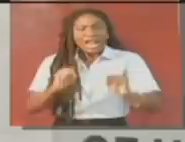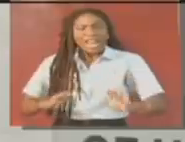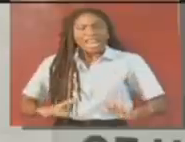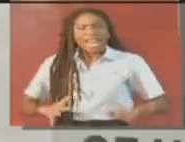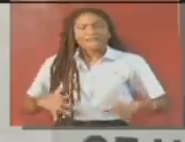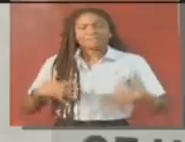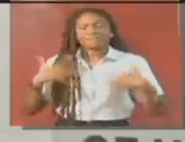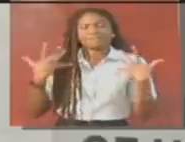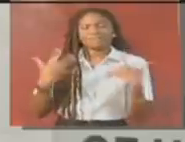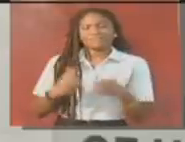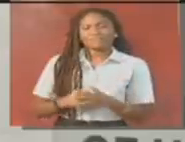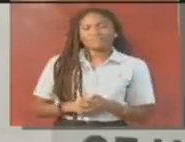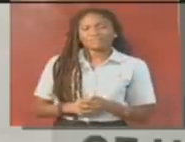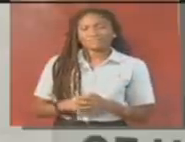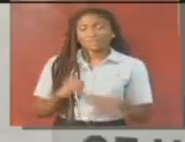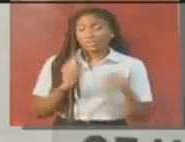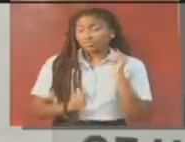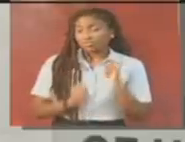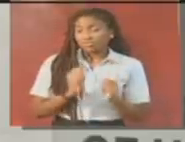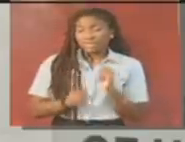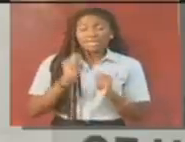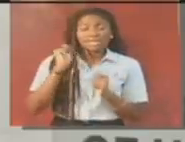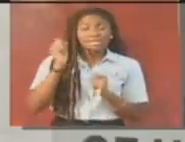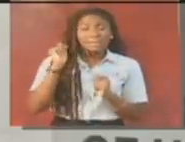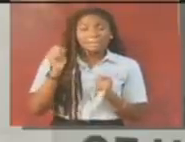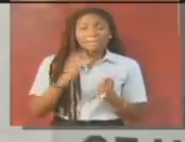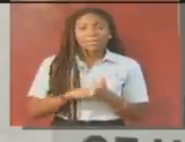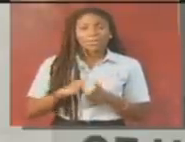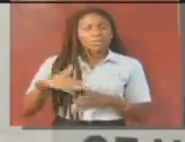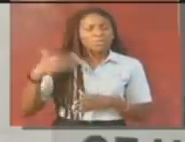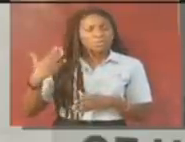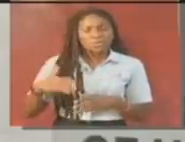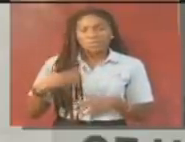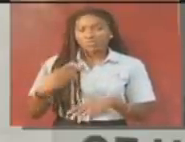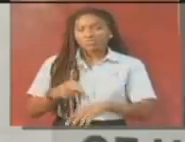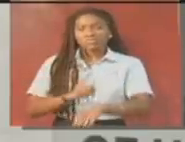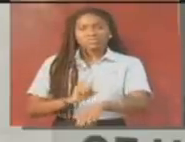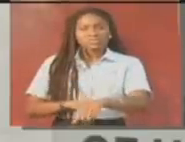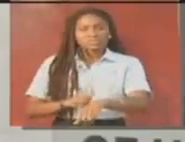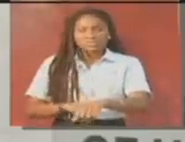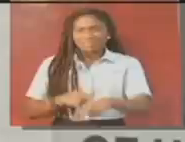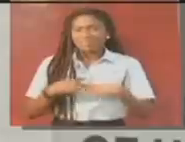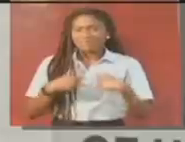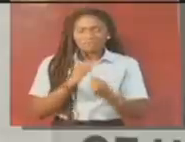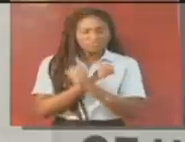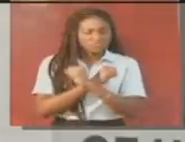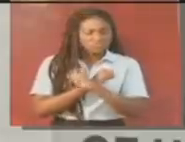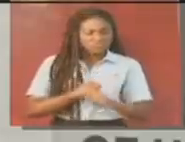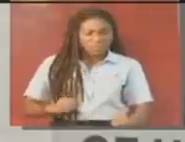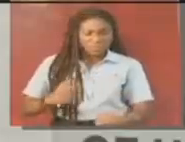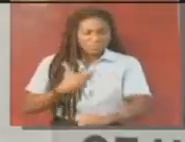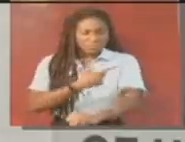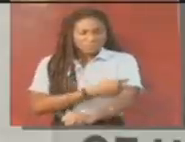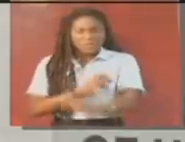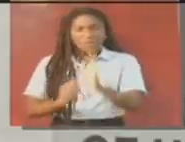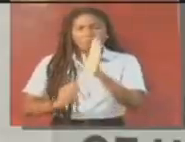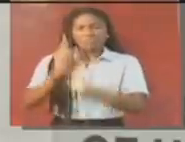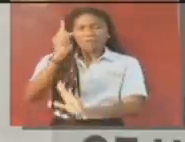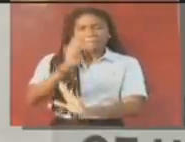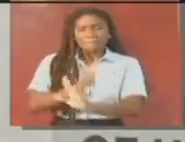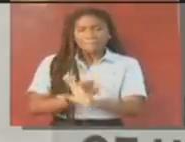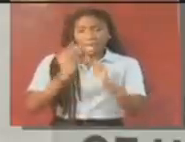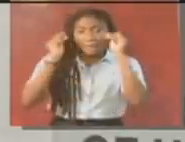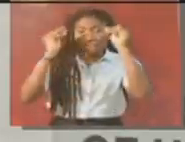health. Trinidad and Tobago has always had a very robust immunization program. The Ministry of Health